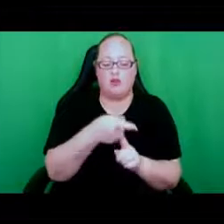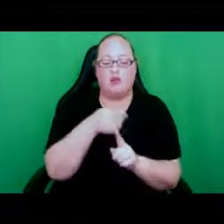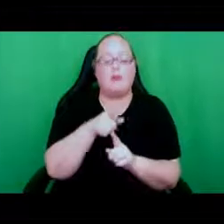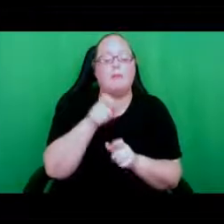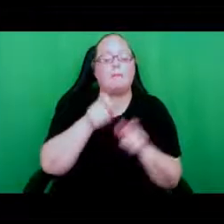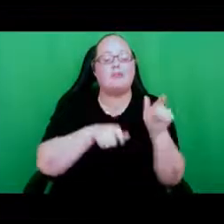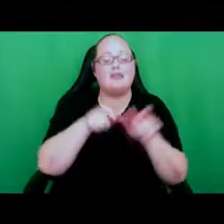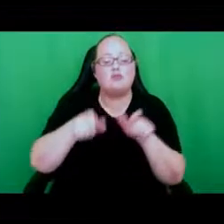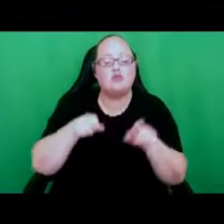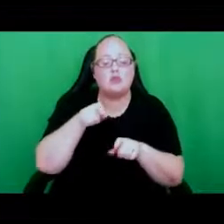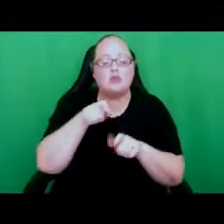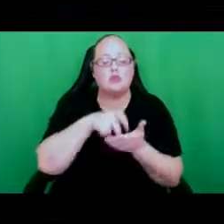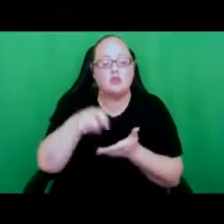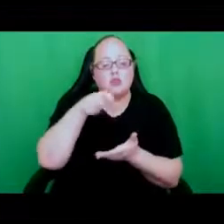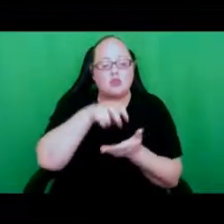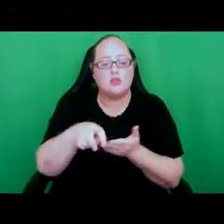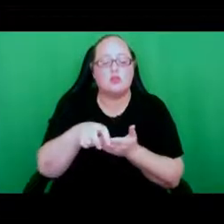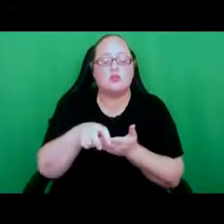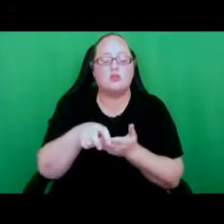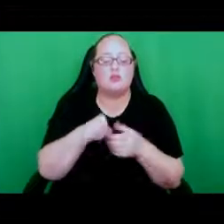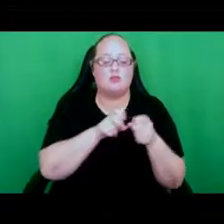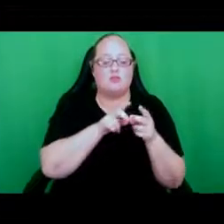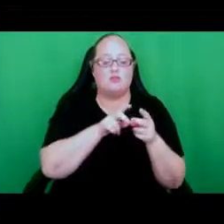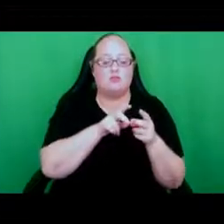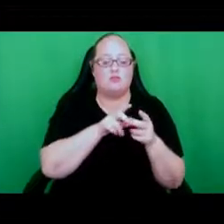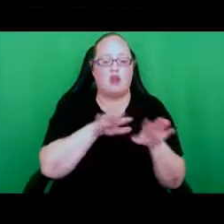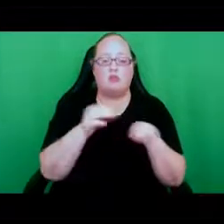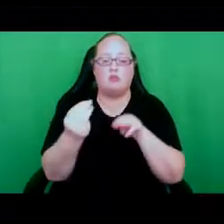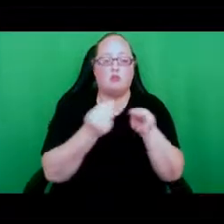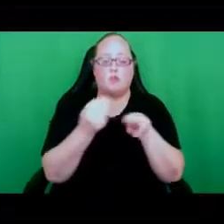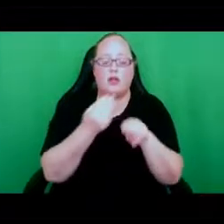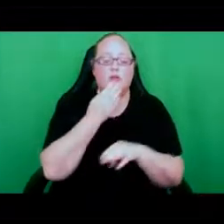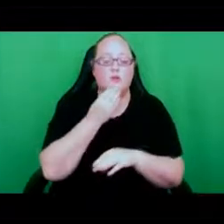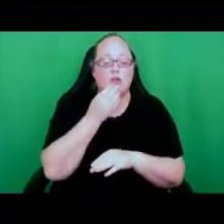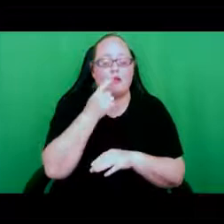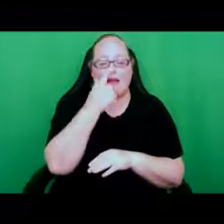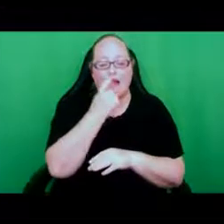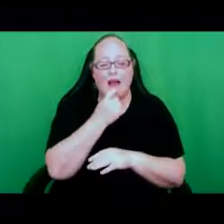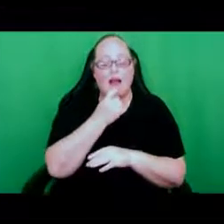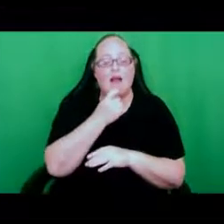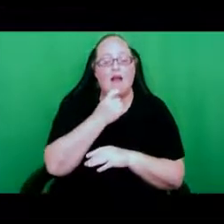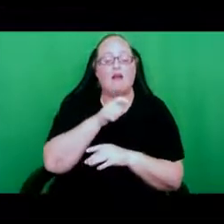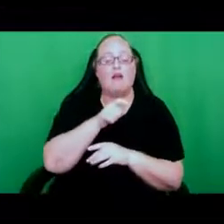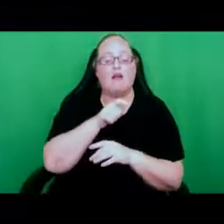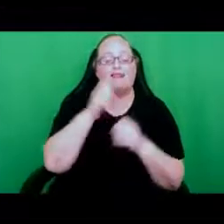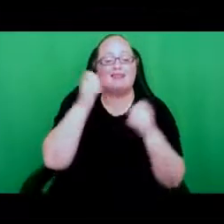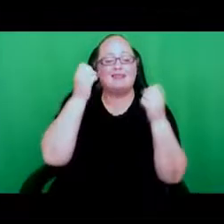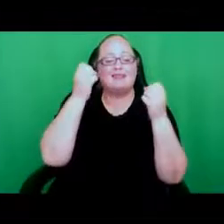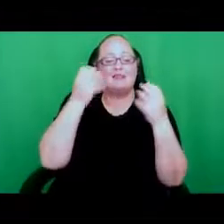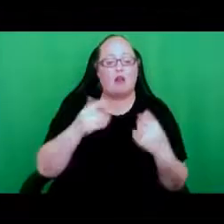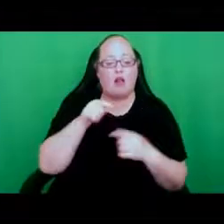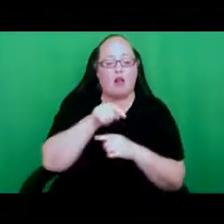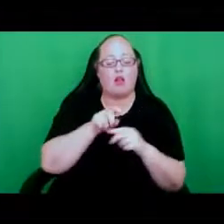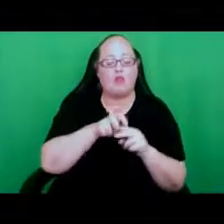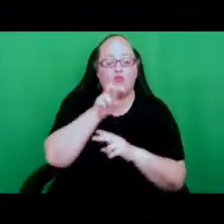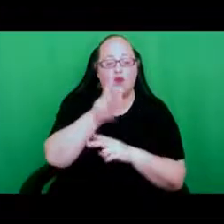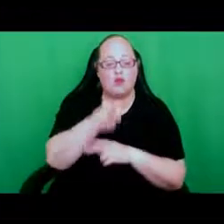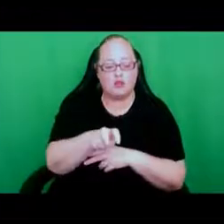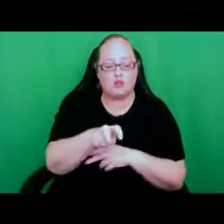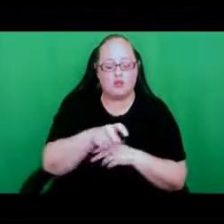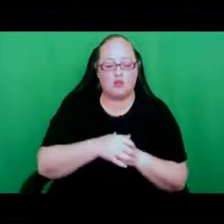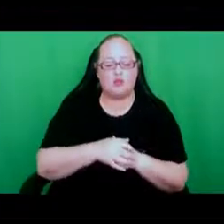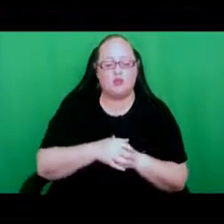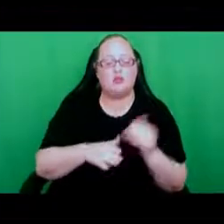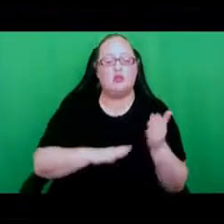are able to use a signalised crossing through the junction itself to enable them